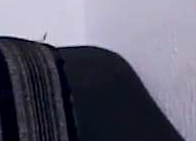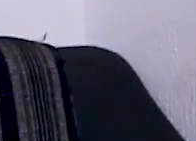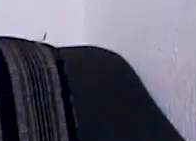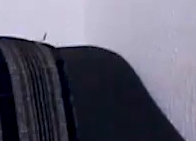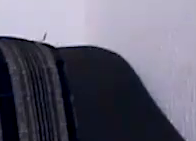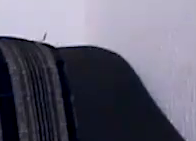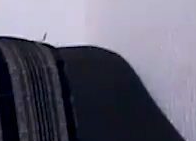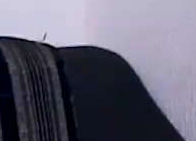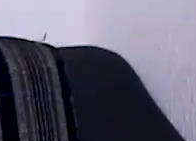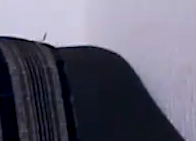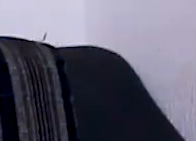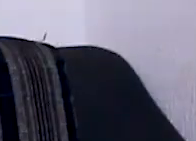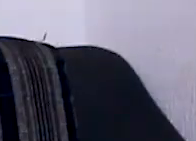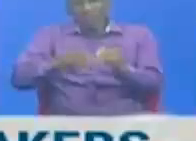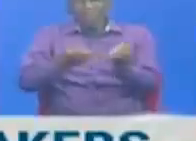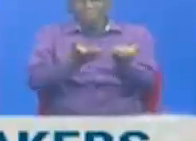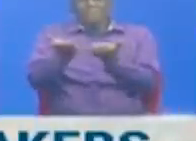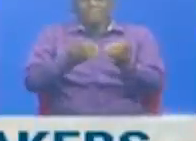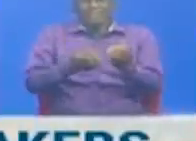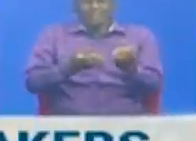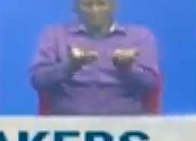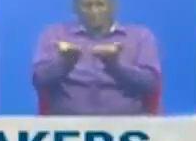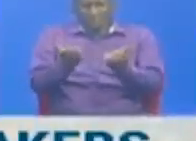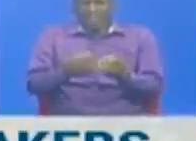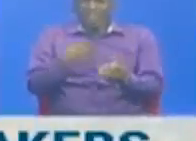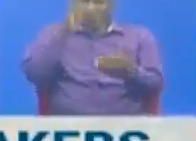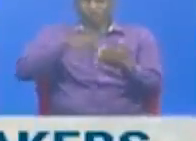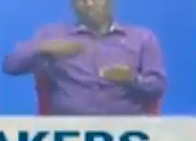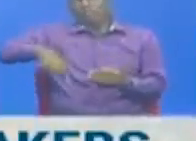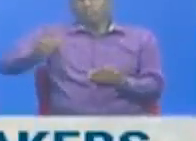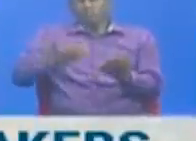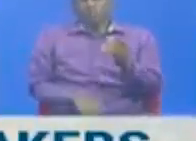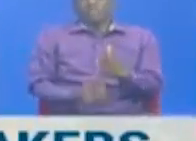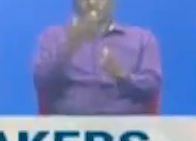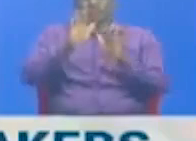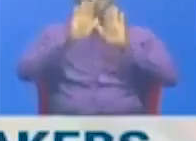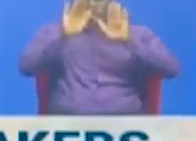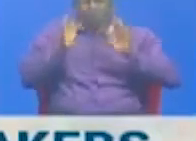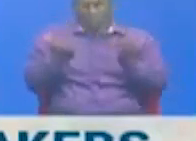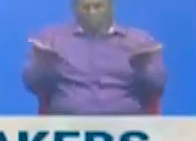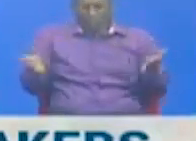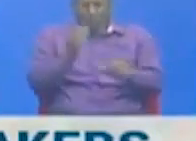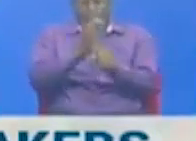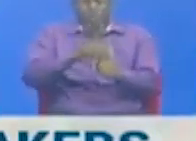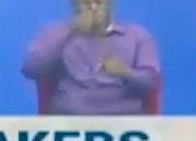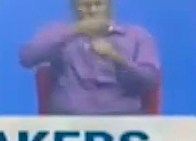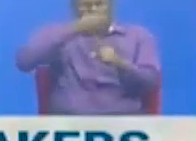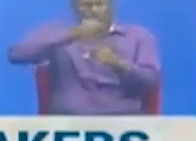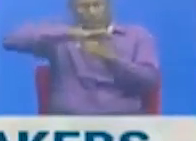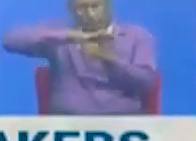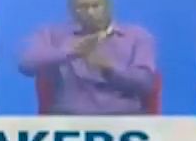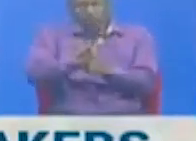towards mass production of what? Face mask. Now, seven manufacturers in Kenya have the ability to produce